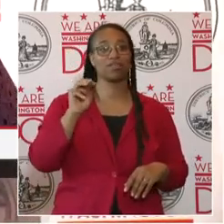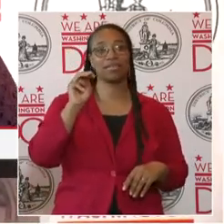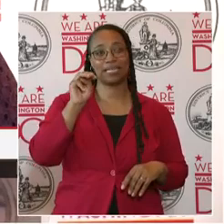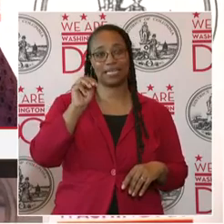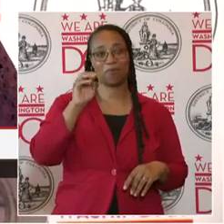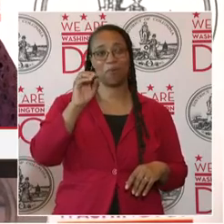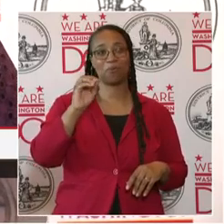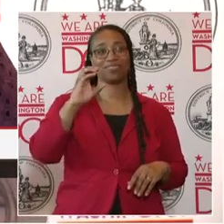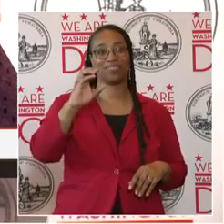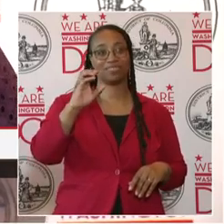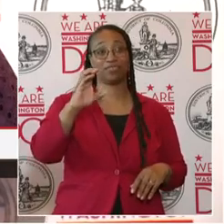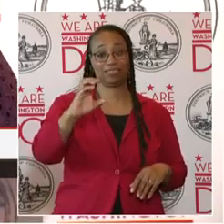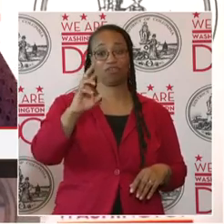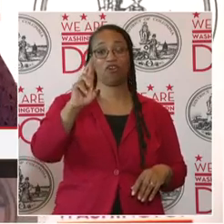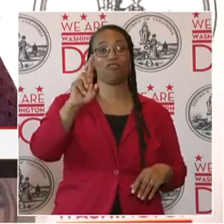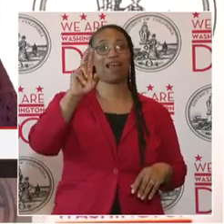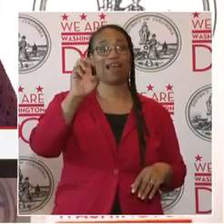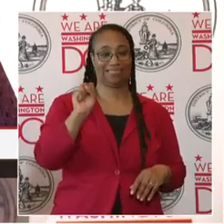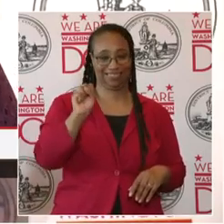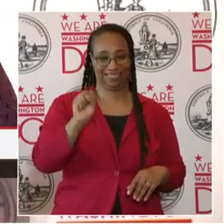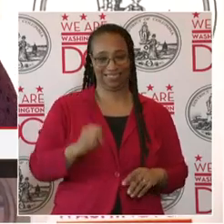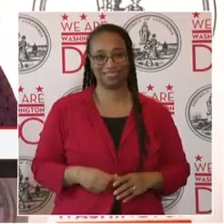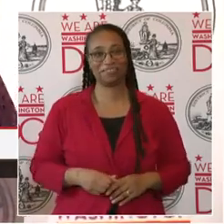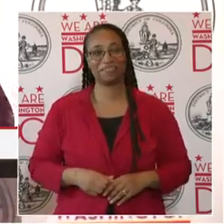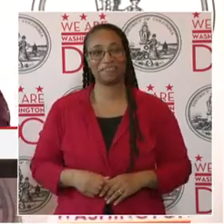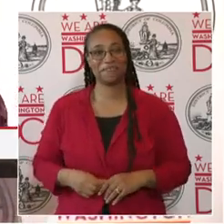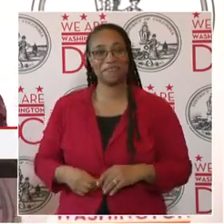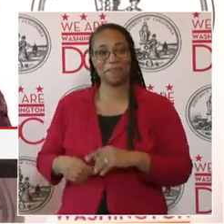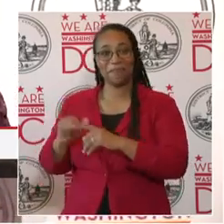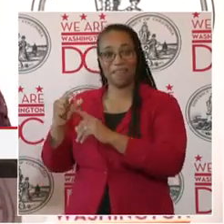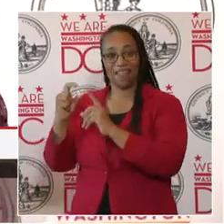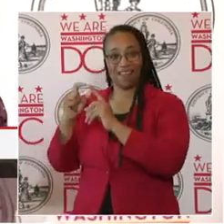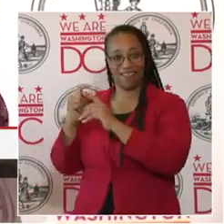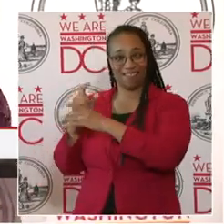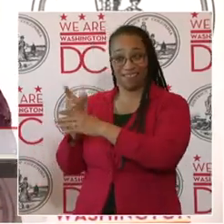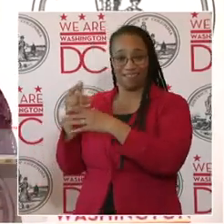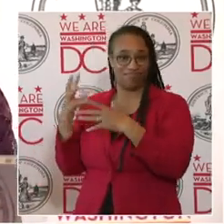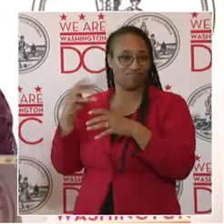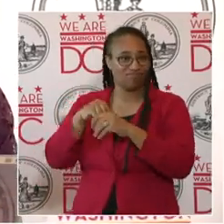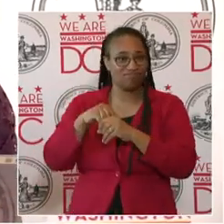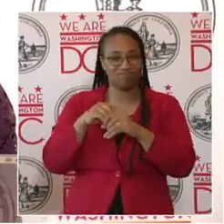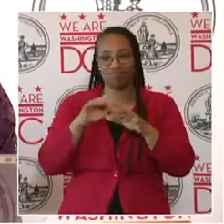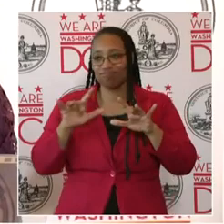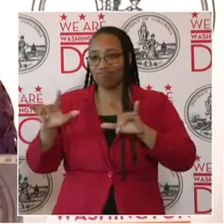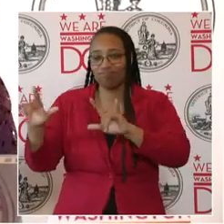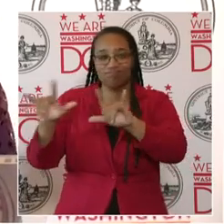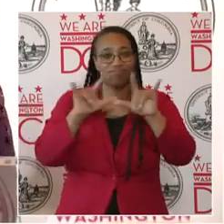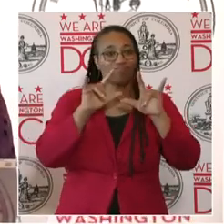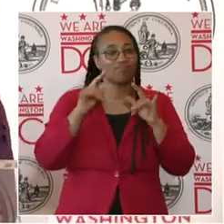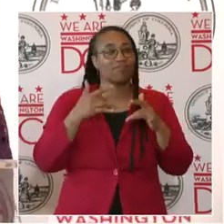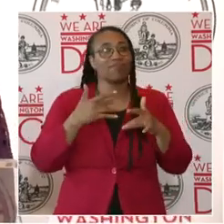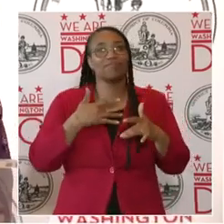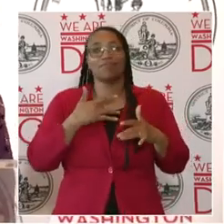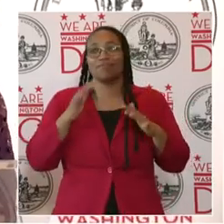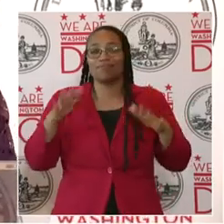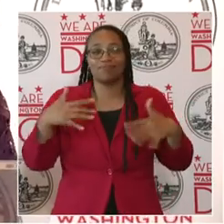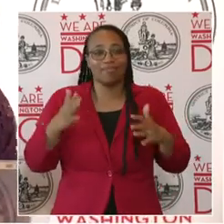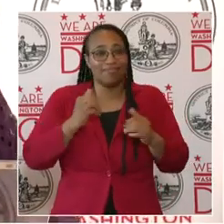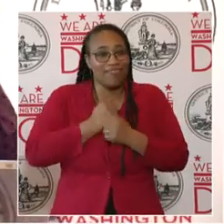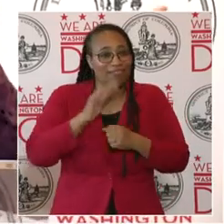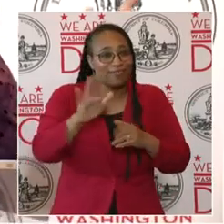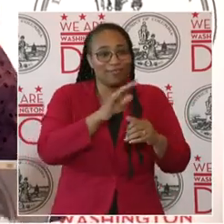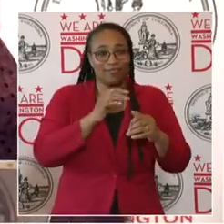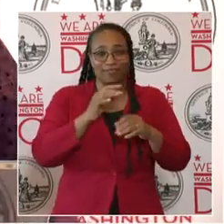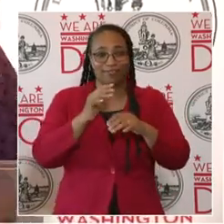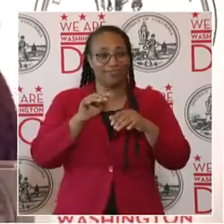she showed me a whole lot, and Jasmine picked me up from that point on. But I just love you guys. I love serving in the district. I couldn't do it anywhere else, and